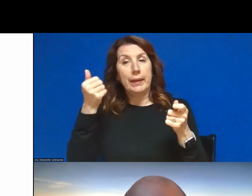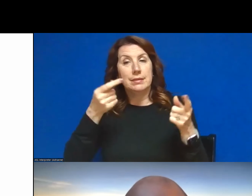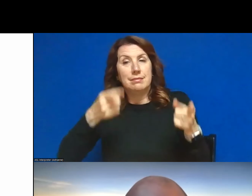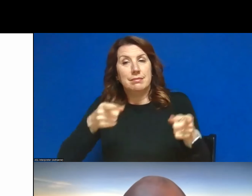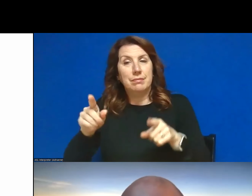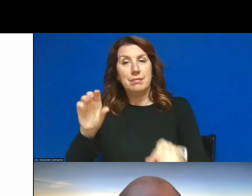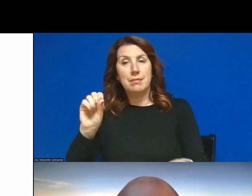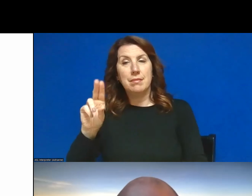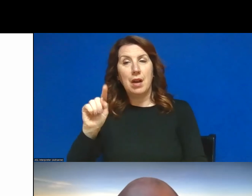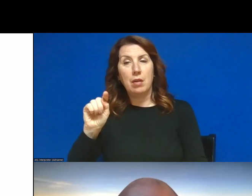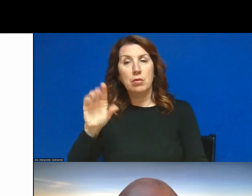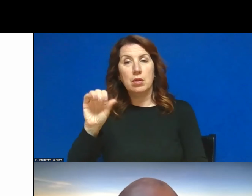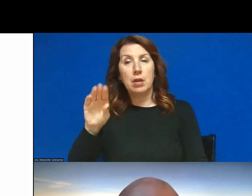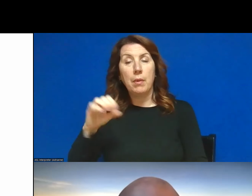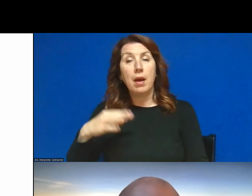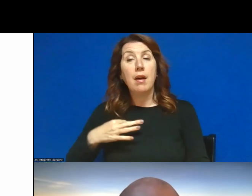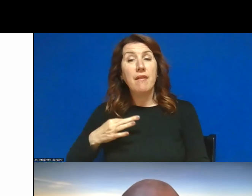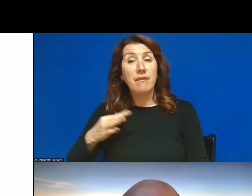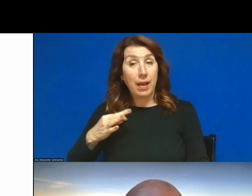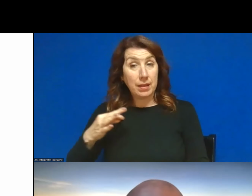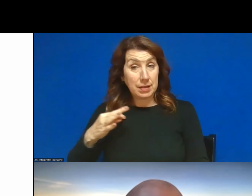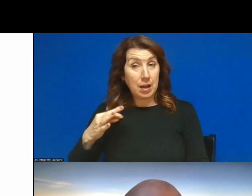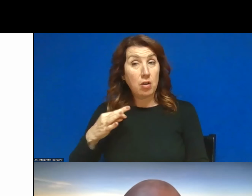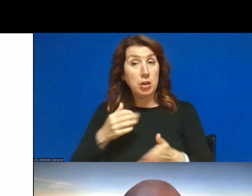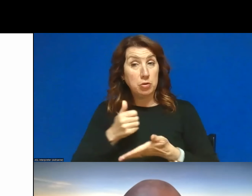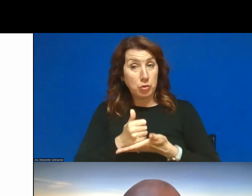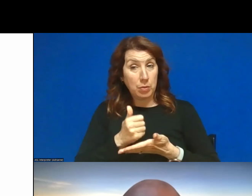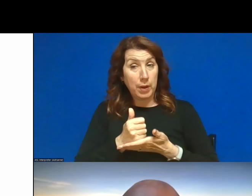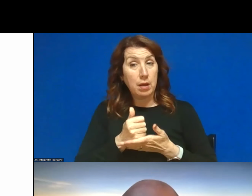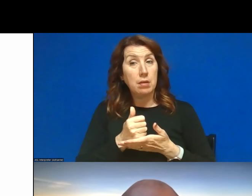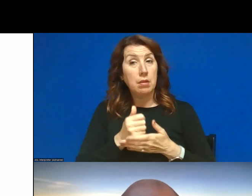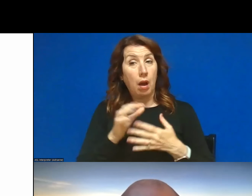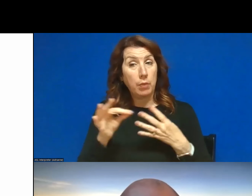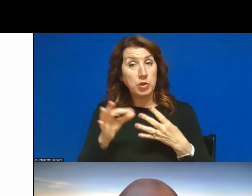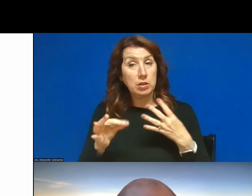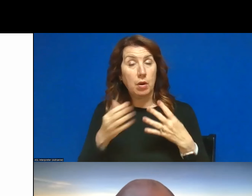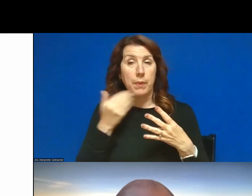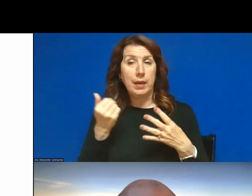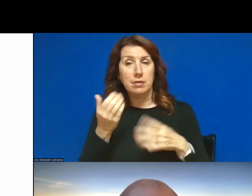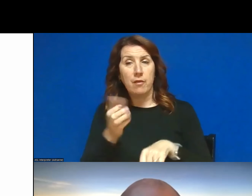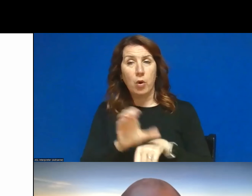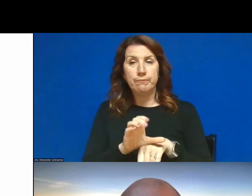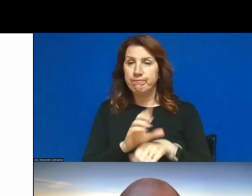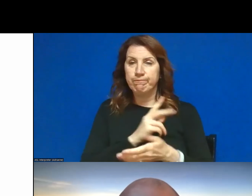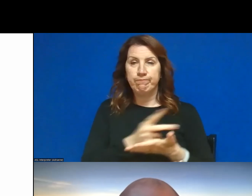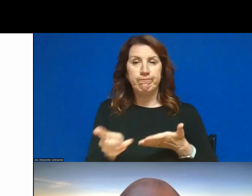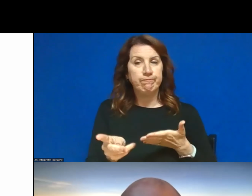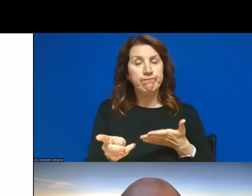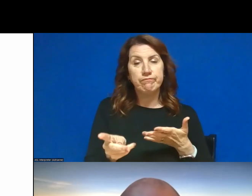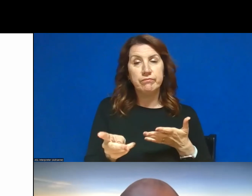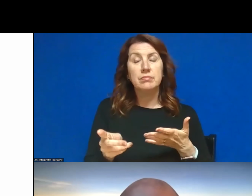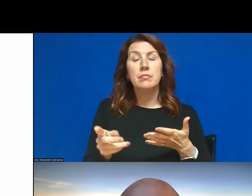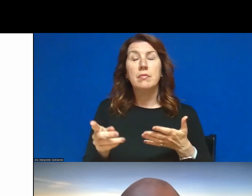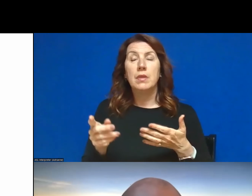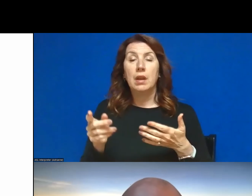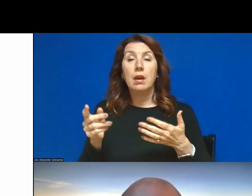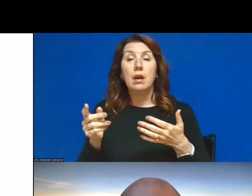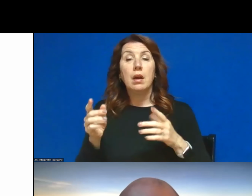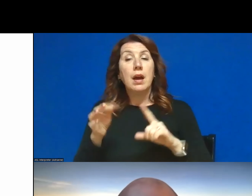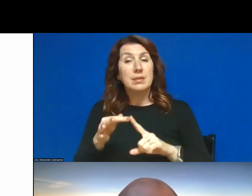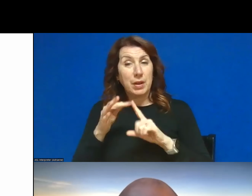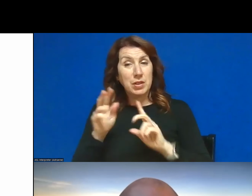Voluntary treatment options are going to be the best option for people with all types of disabilities,